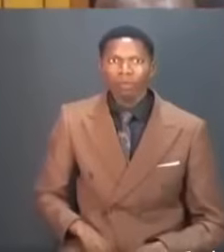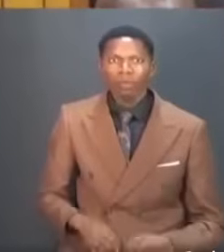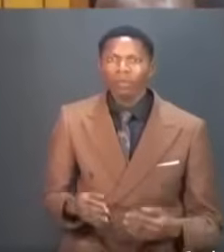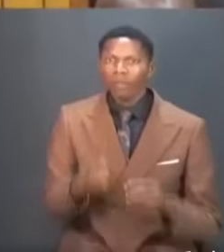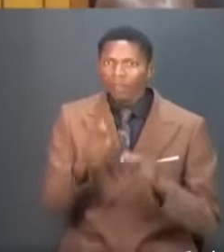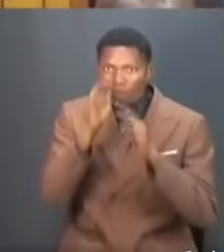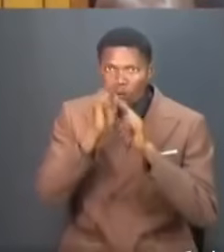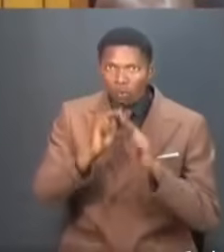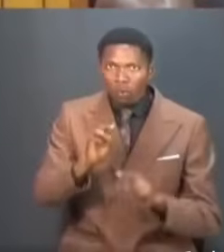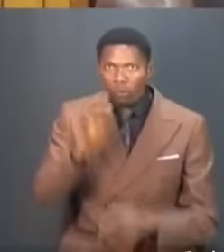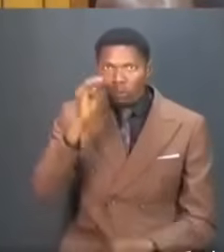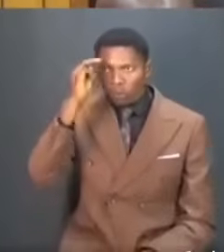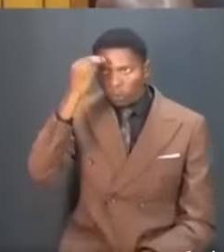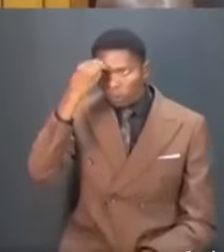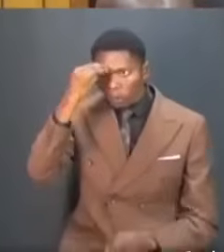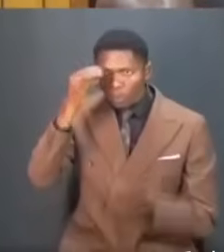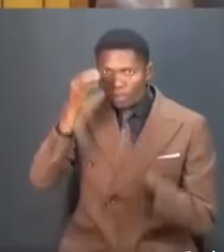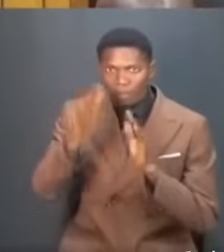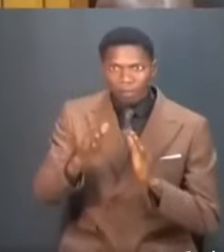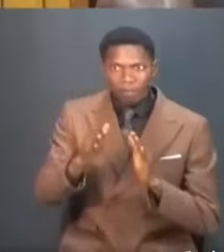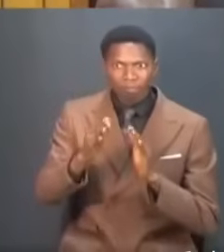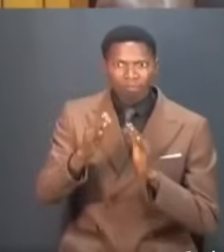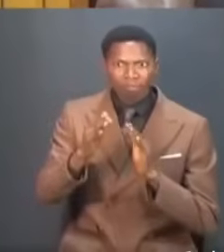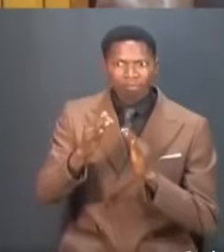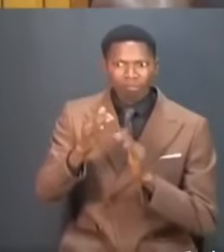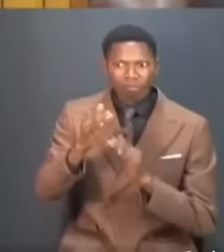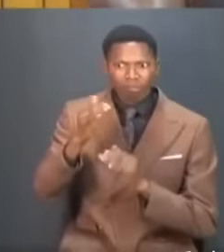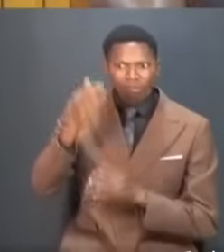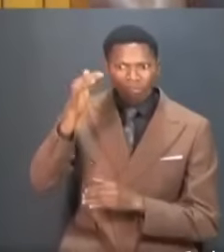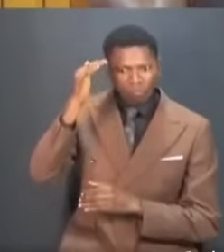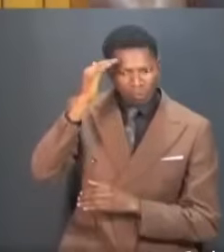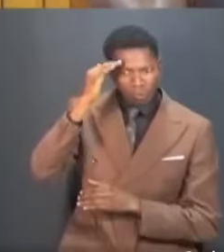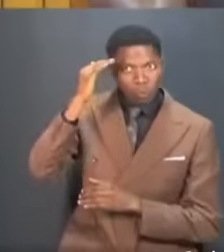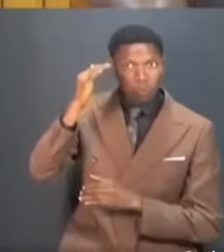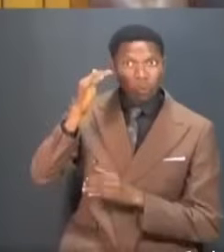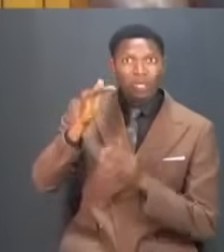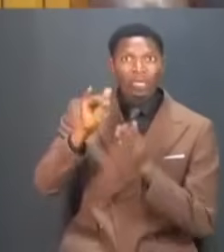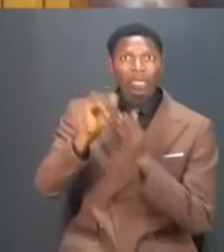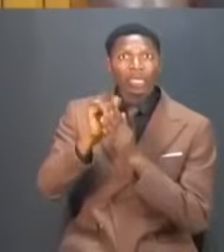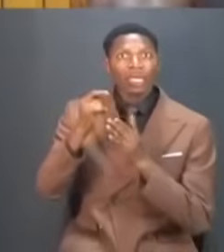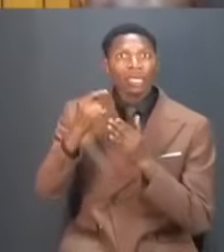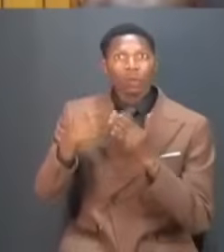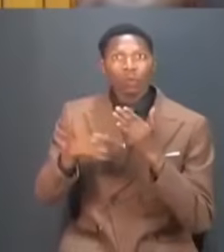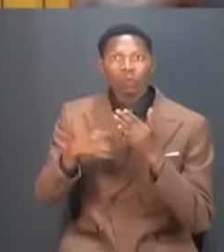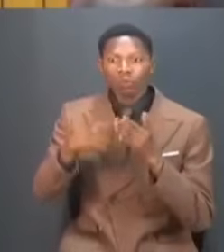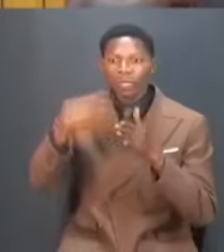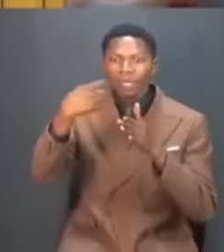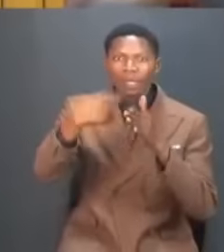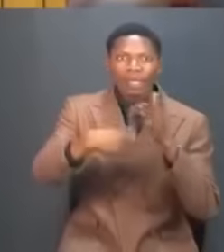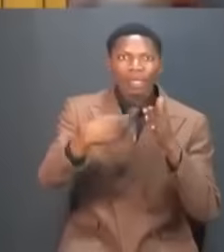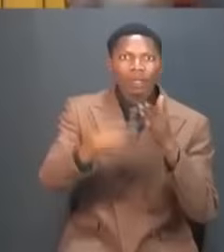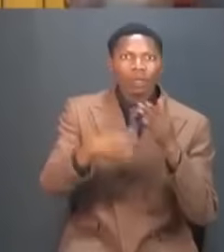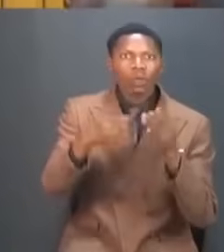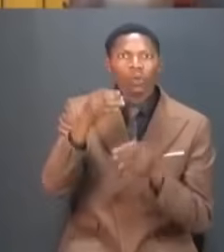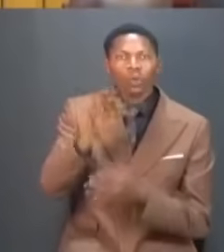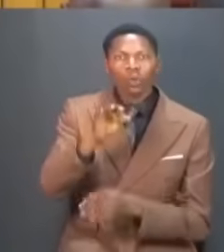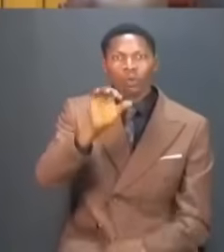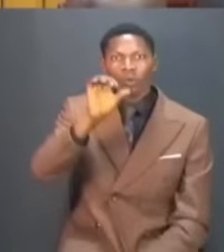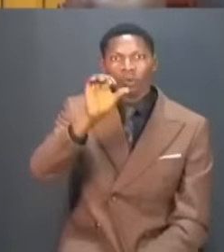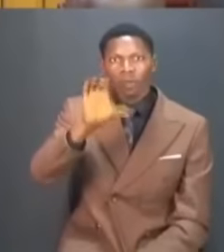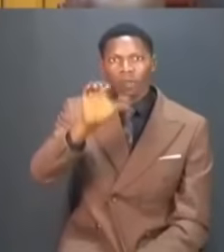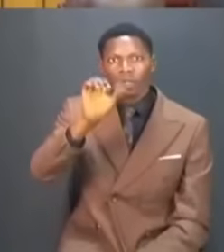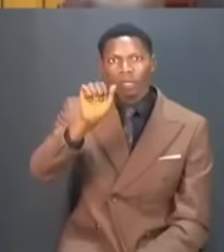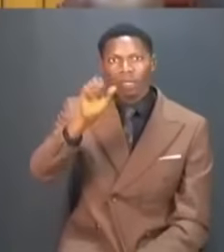Honourable Minister acknowledged that pricing of cashew was